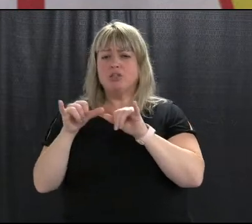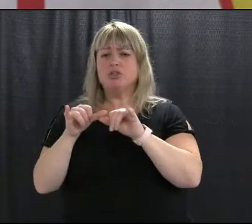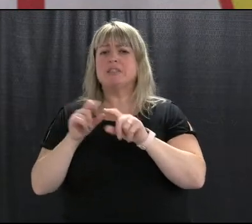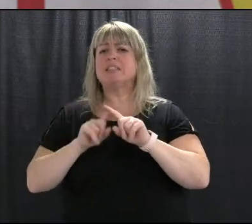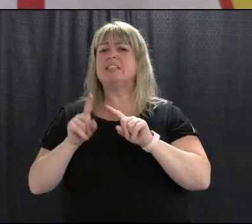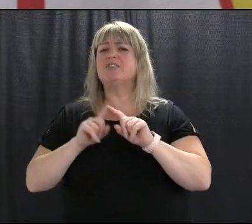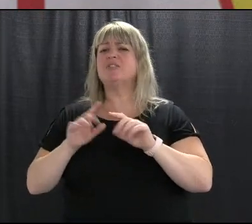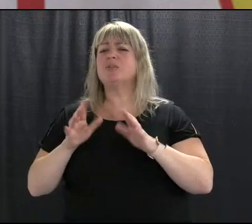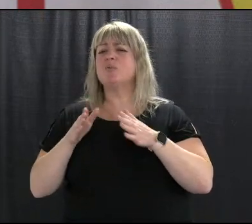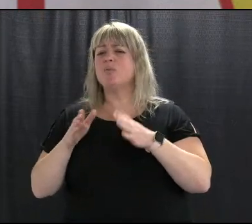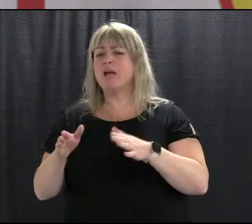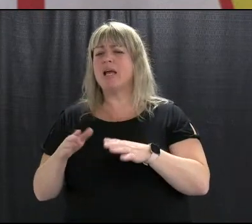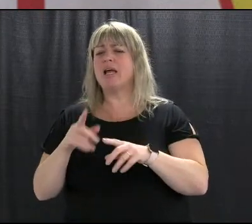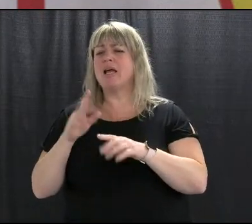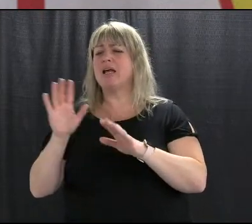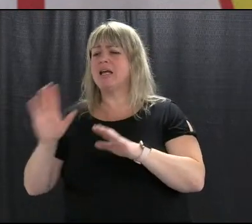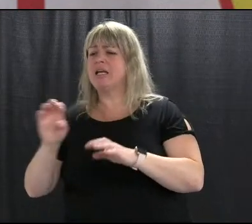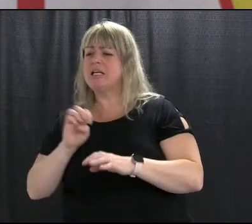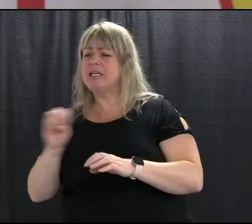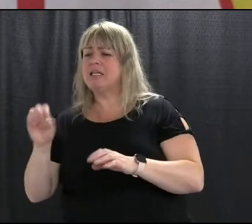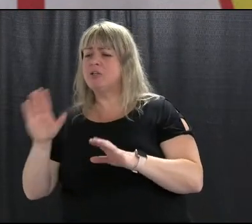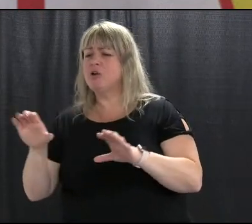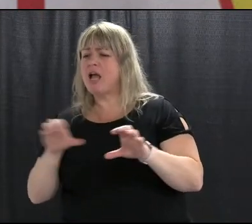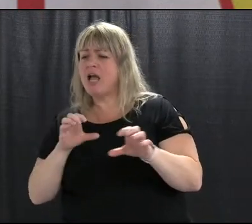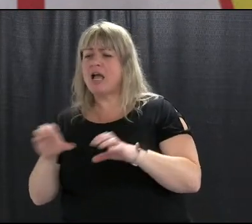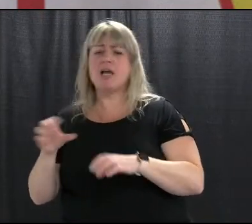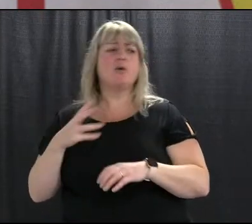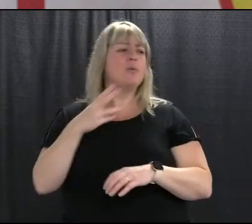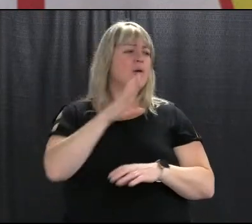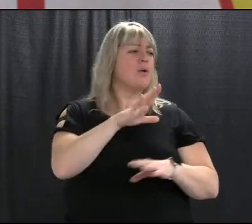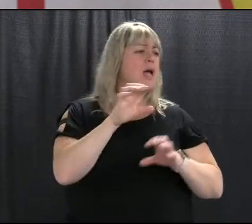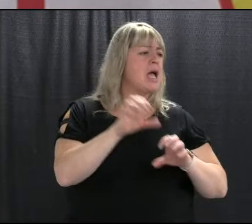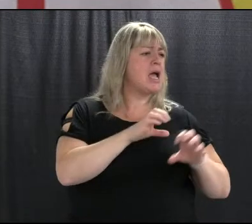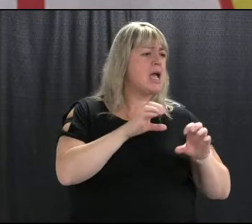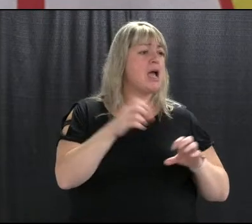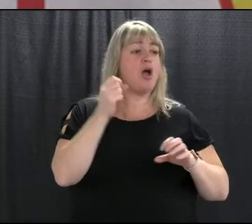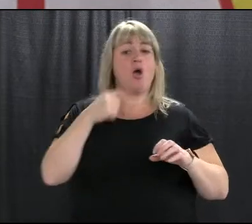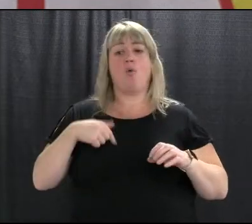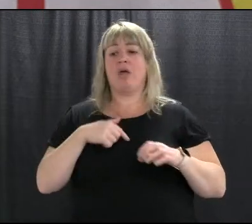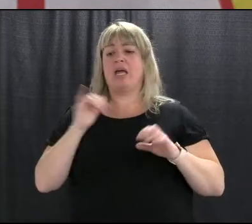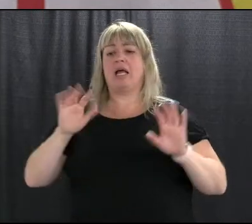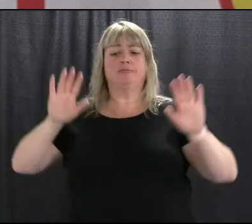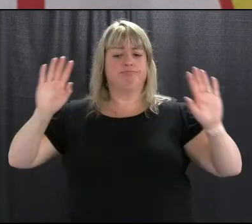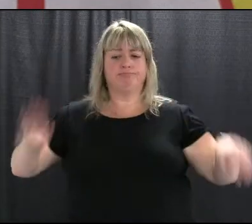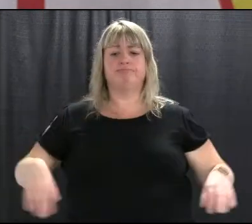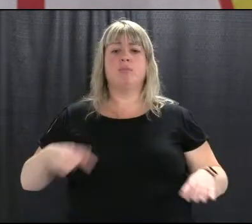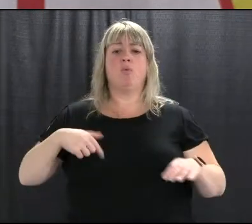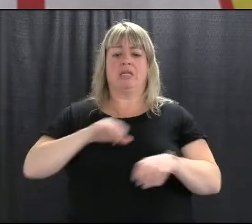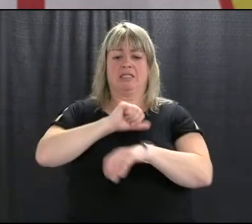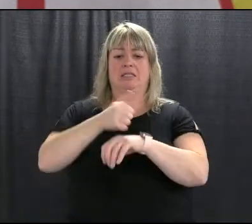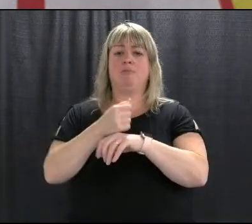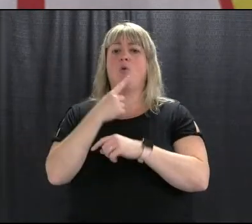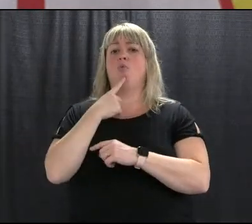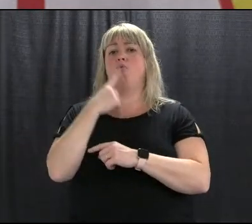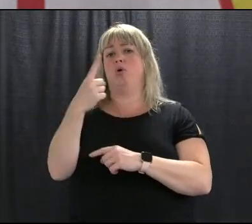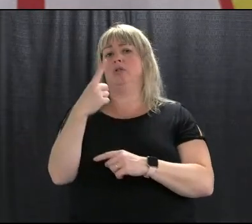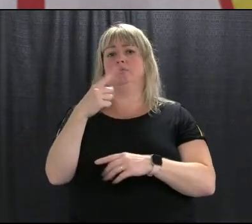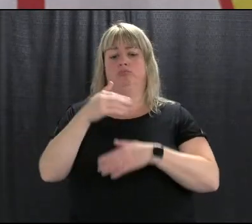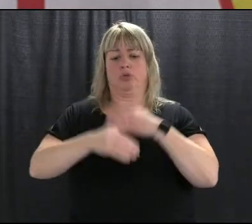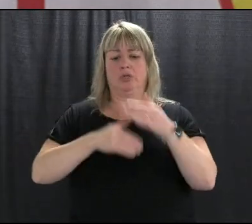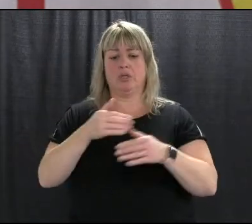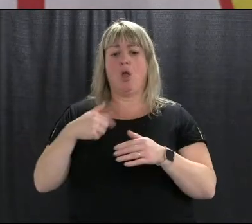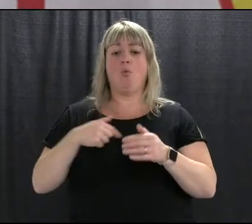in different regions of the province. So having a standardized process will also help. Having a list of